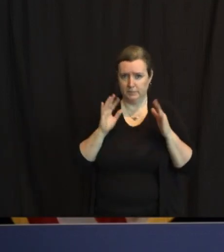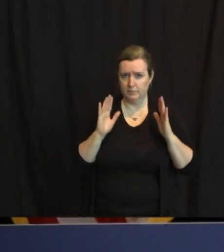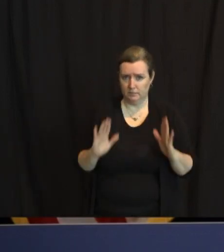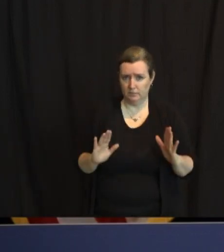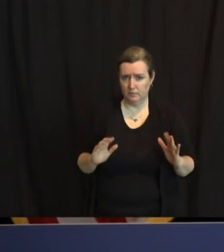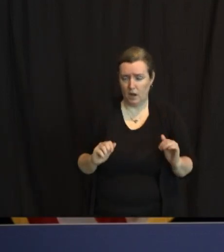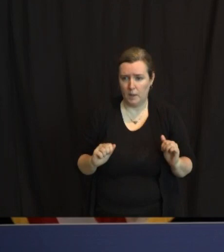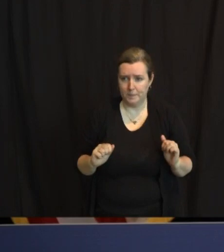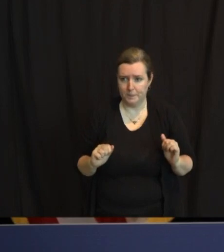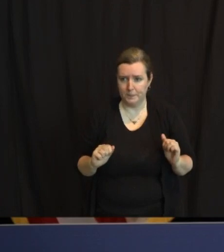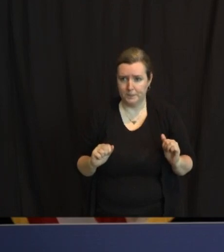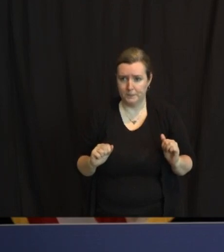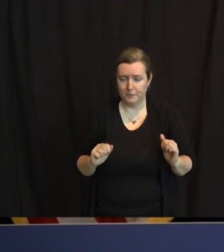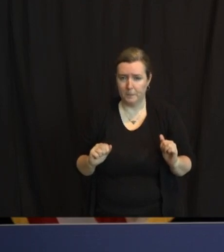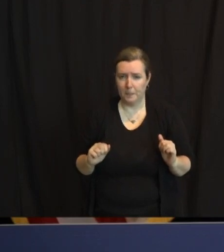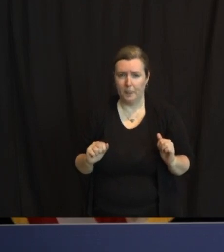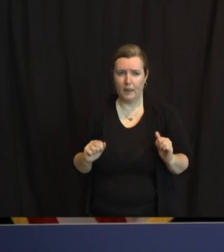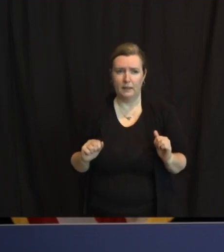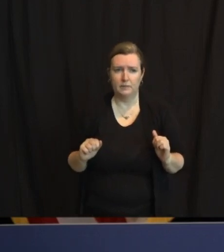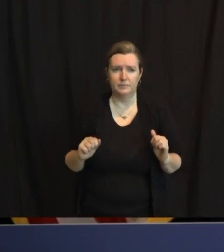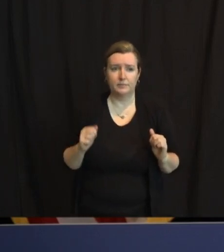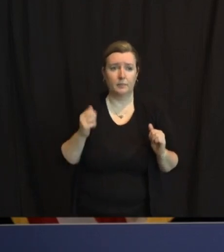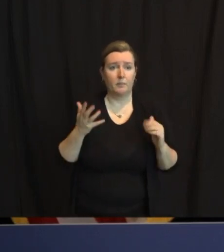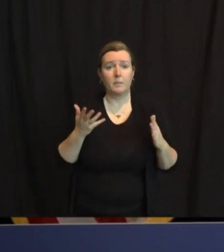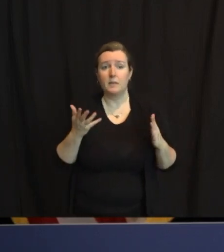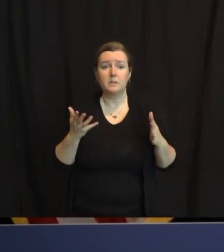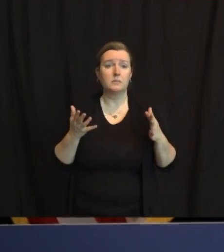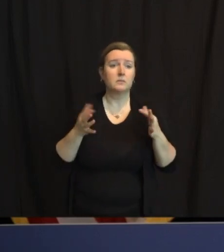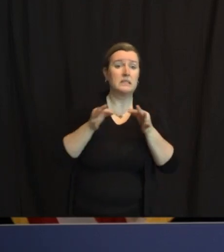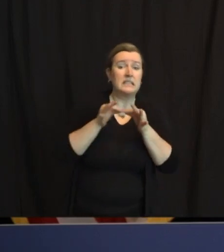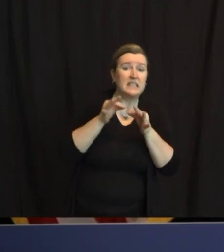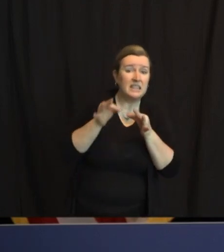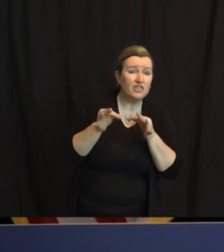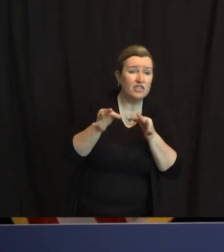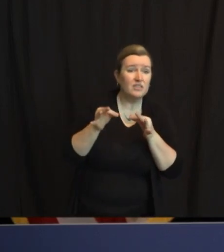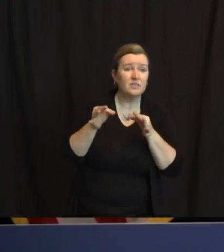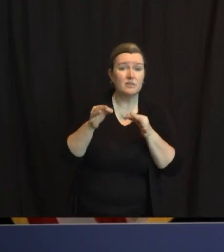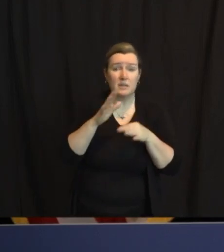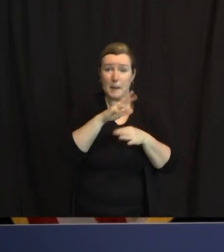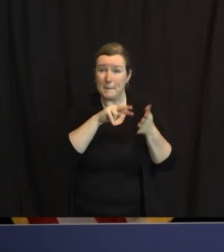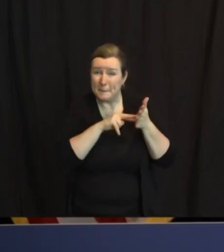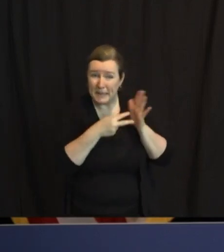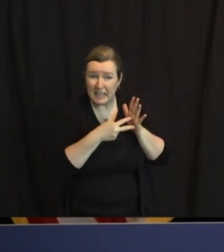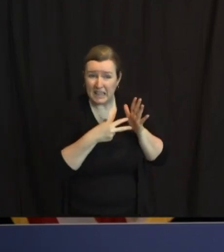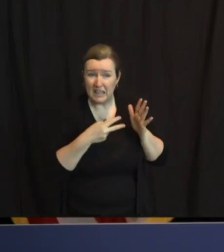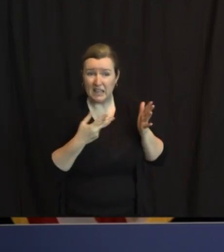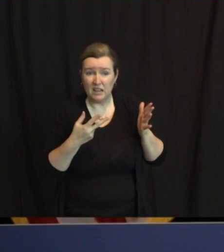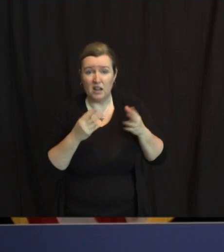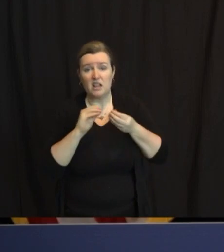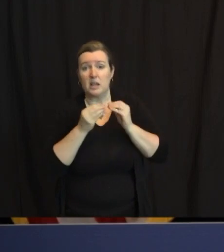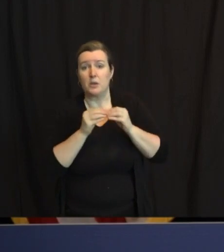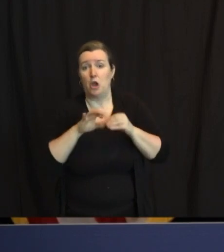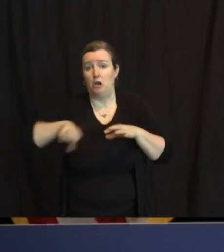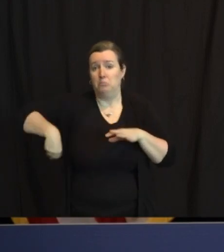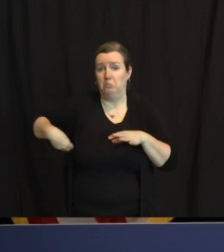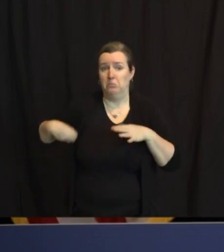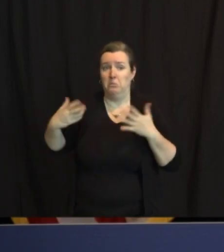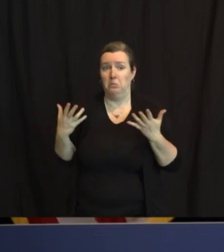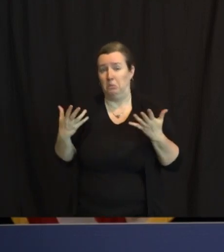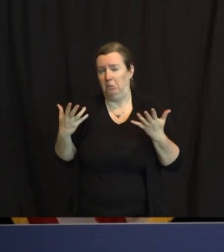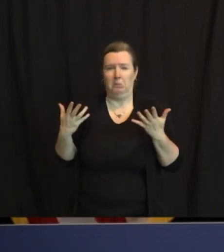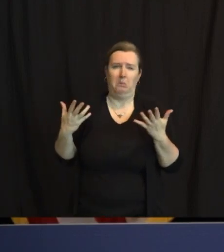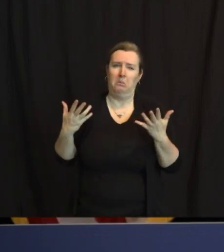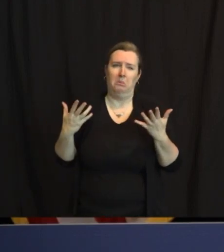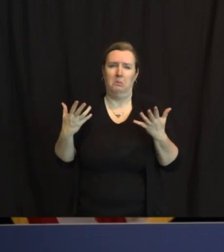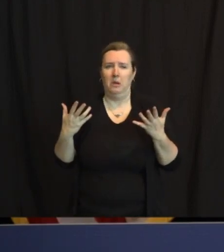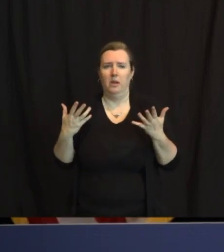was it just a delay in reporting versus willful? I think that's why the Attorney General is involved with a task force